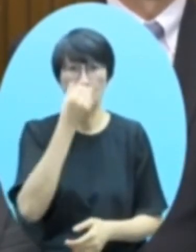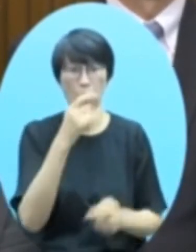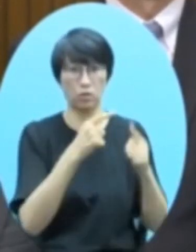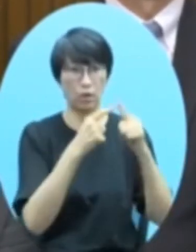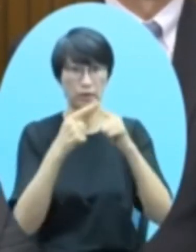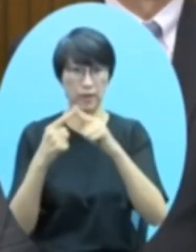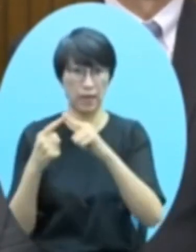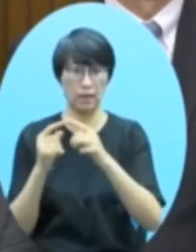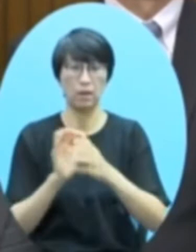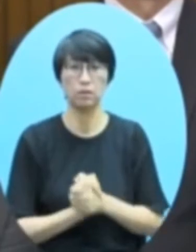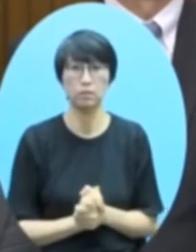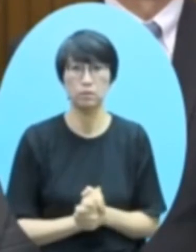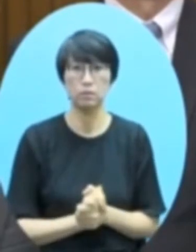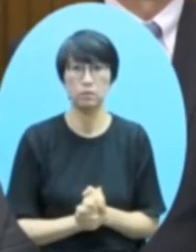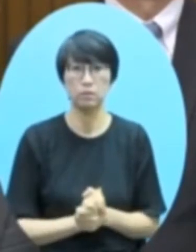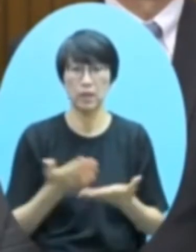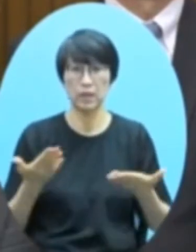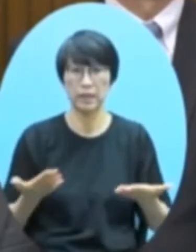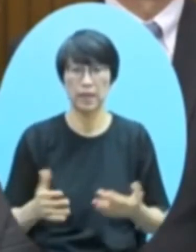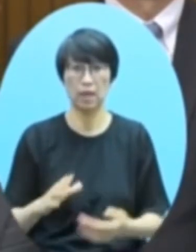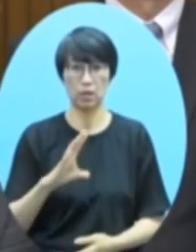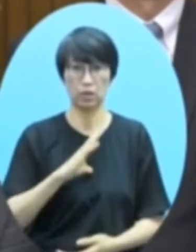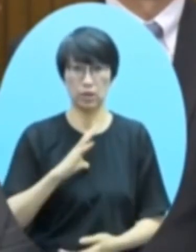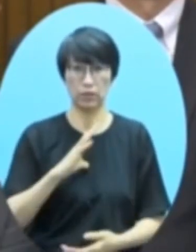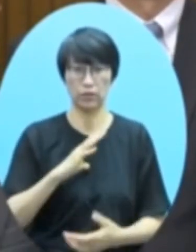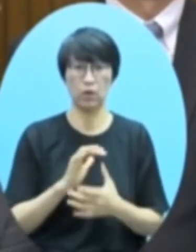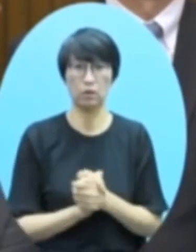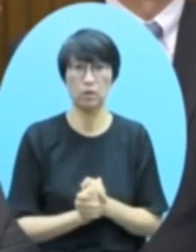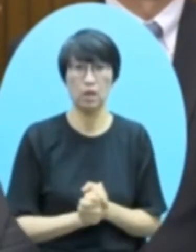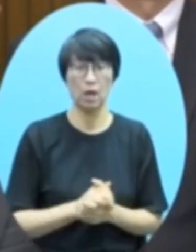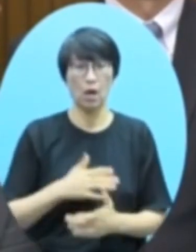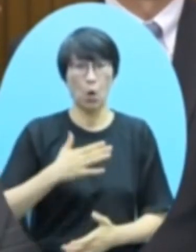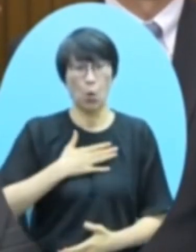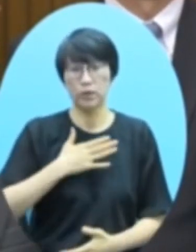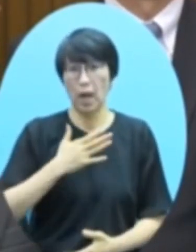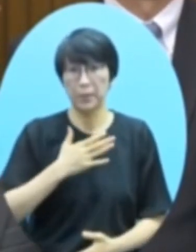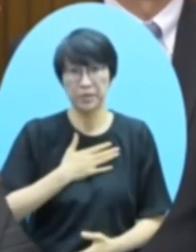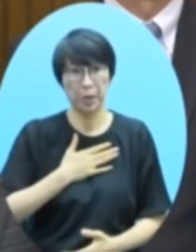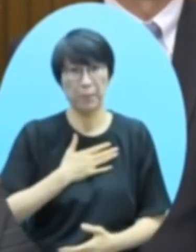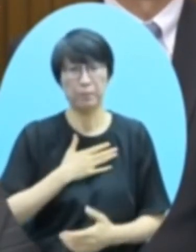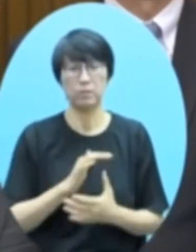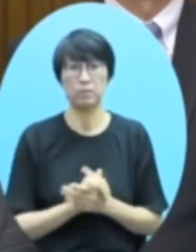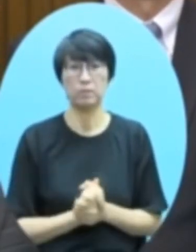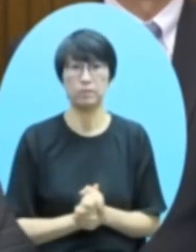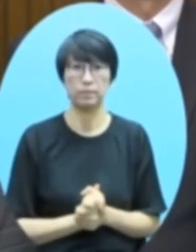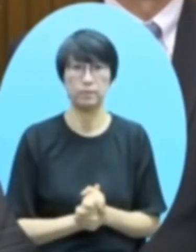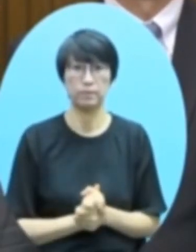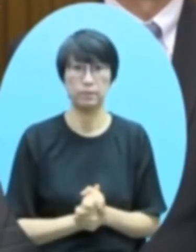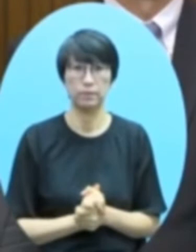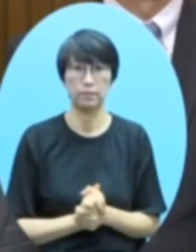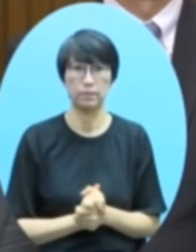Kong people are now in a state of great anxiety.